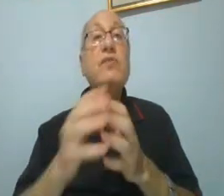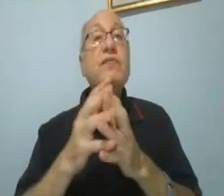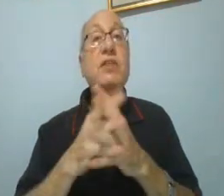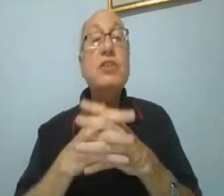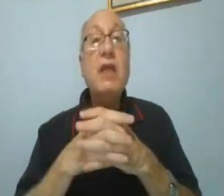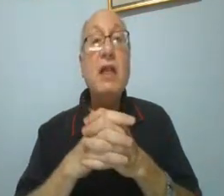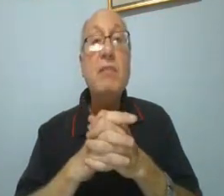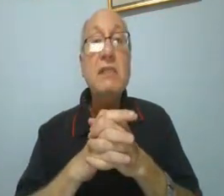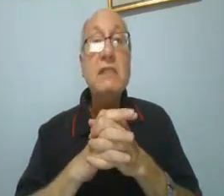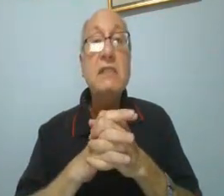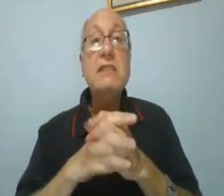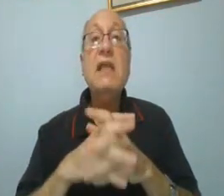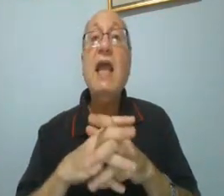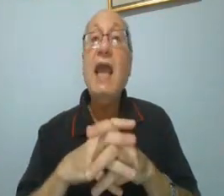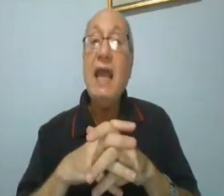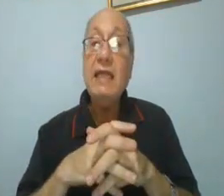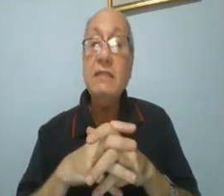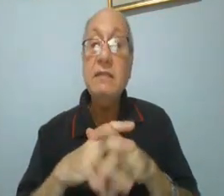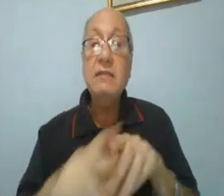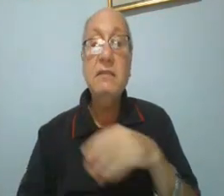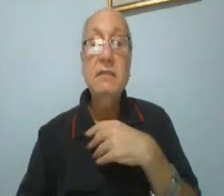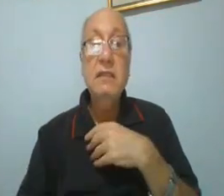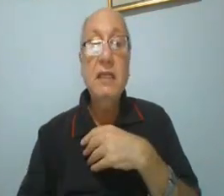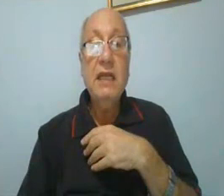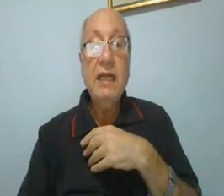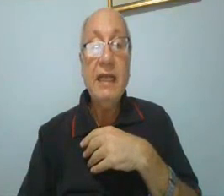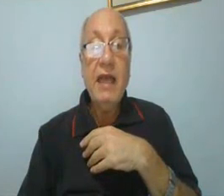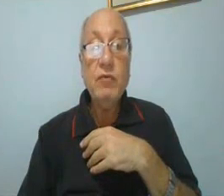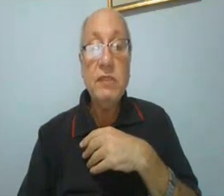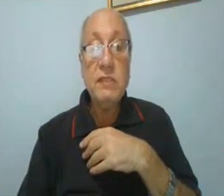The use of surgical masks and